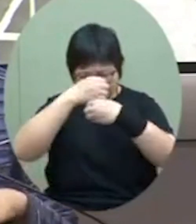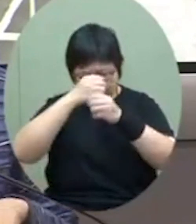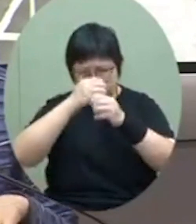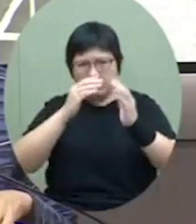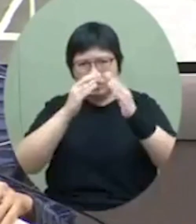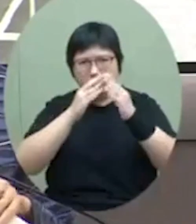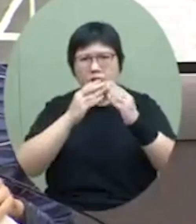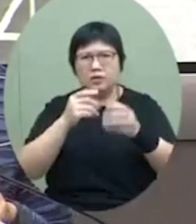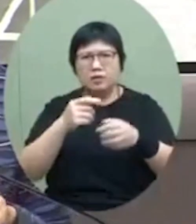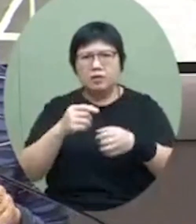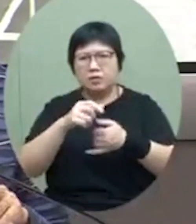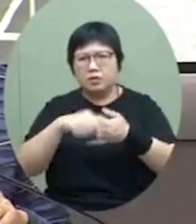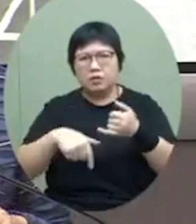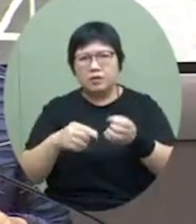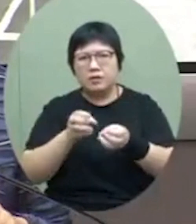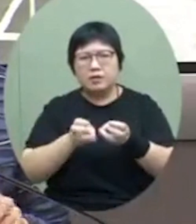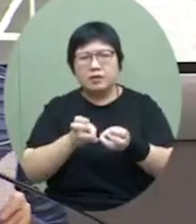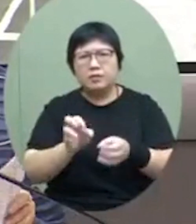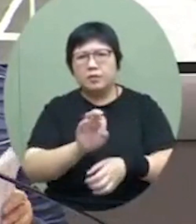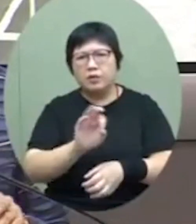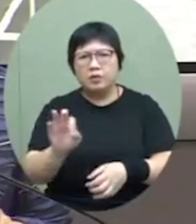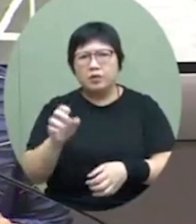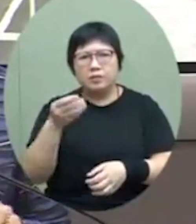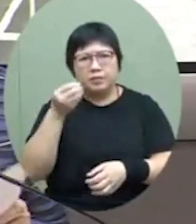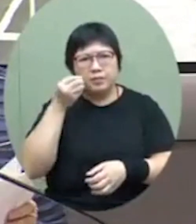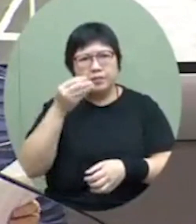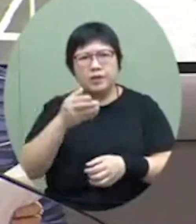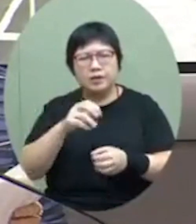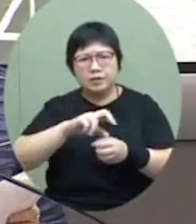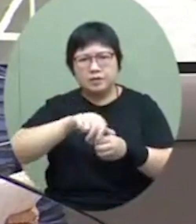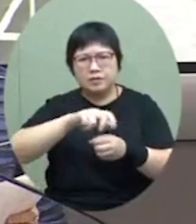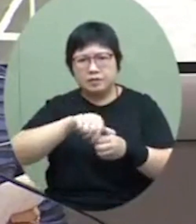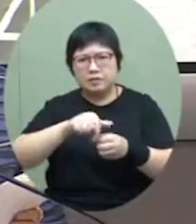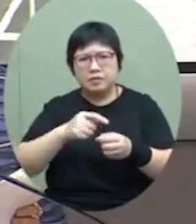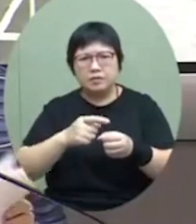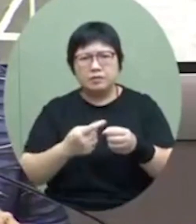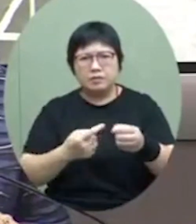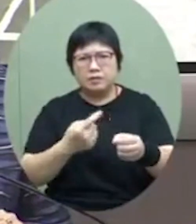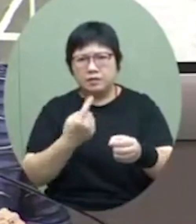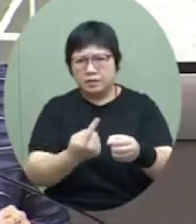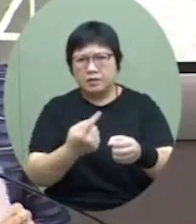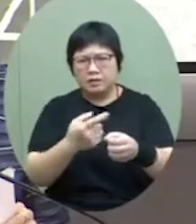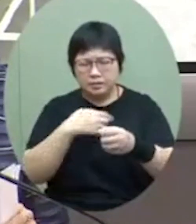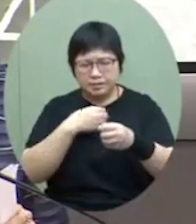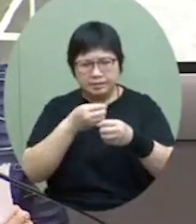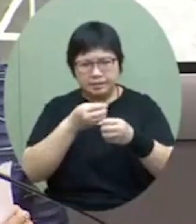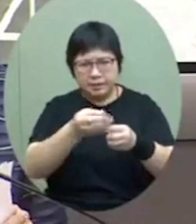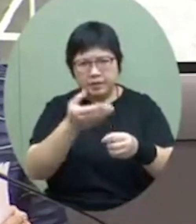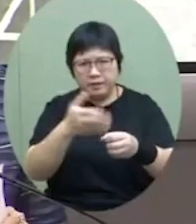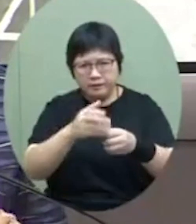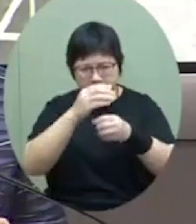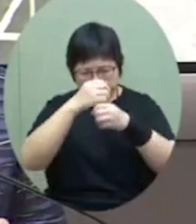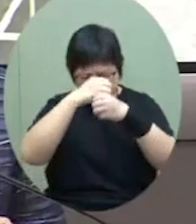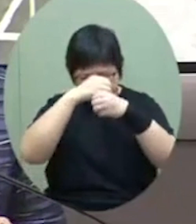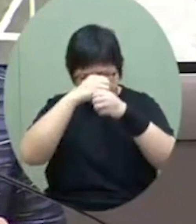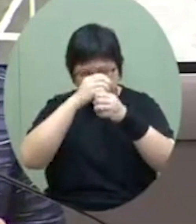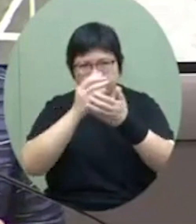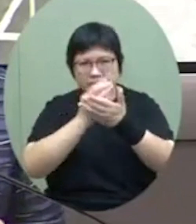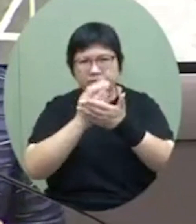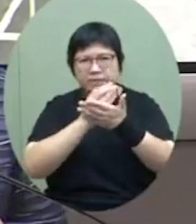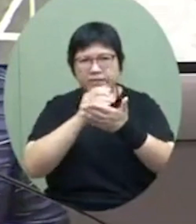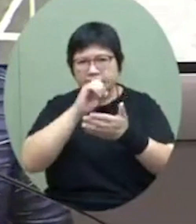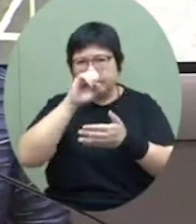given the specimen bottles for them to conduct tests on the specimen and then to tell the departmental health of the